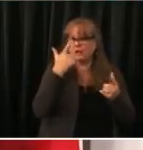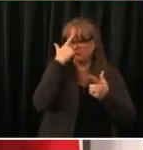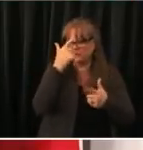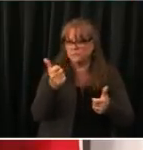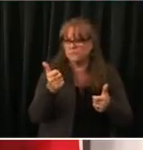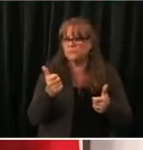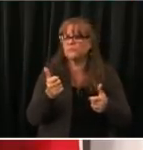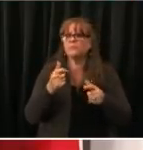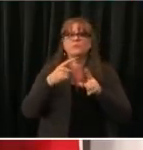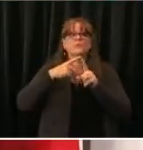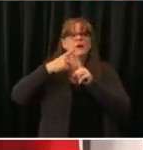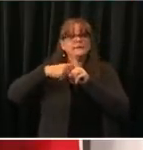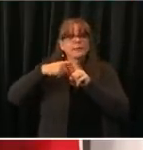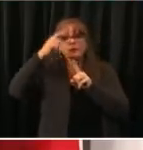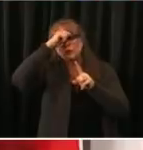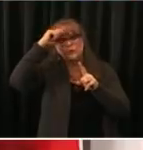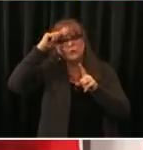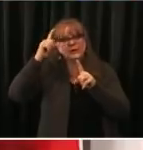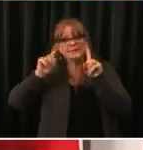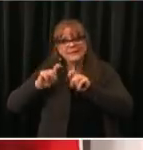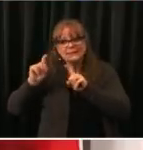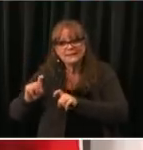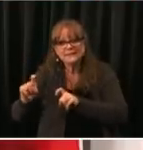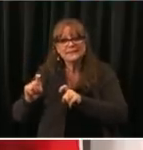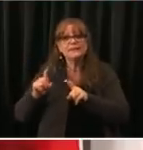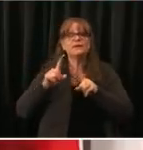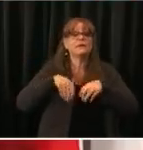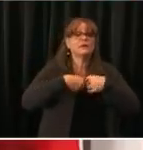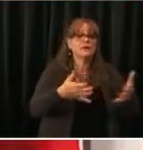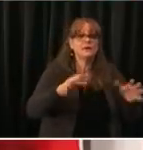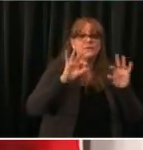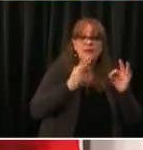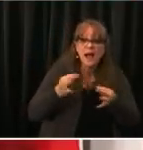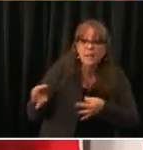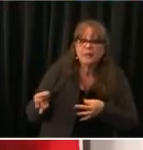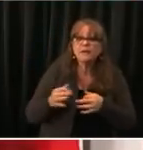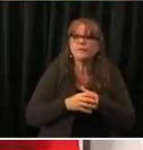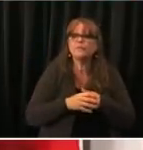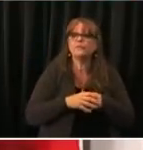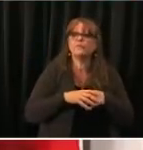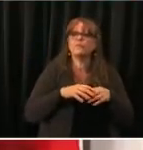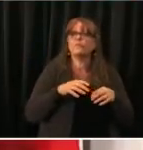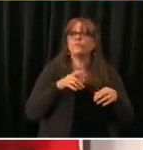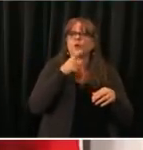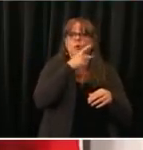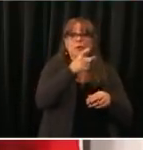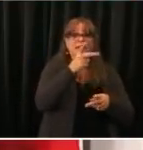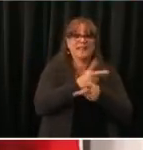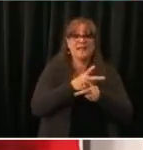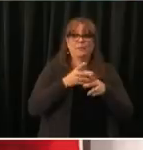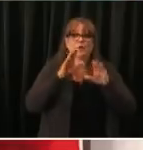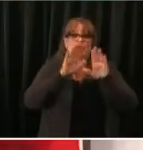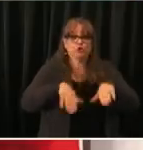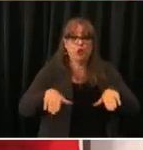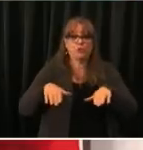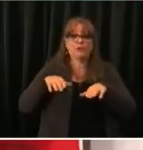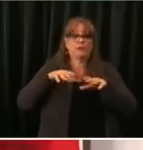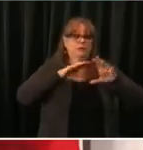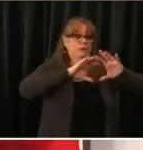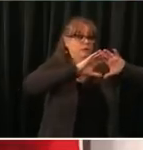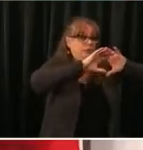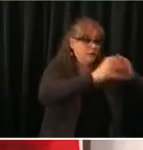protocols for families. It includes cohort isolation to reduce the number of people that are exposed to people.